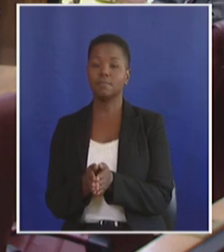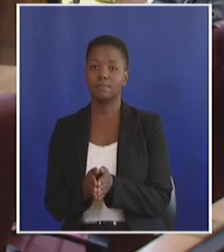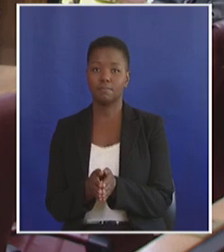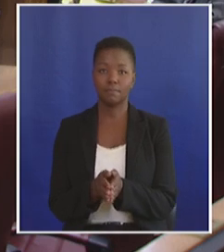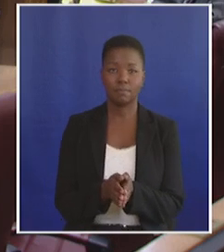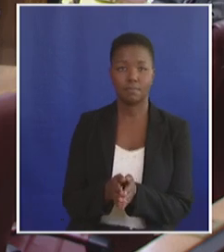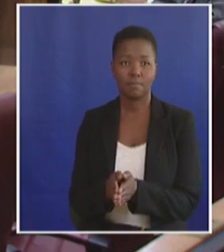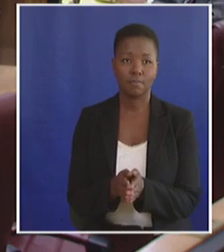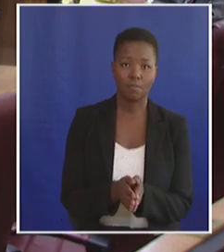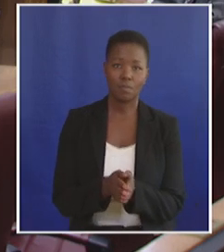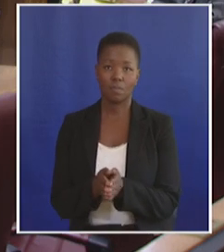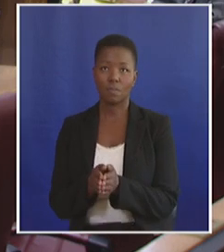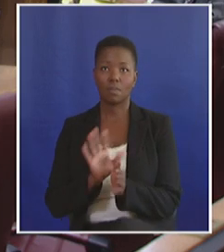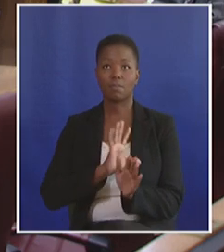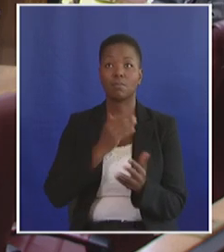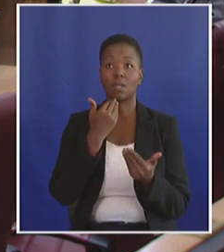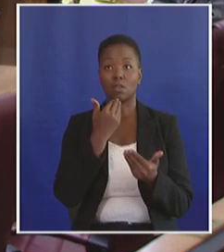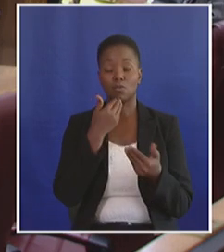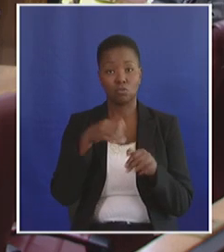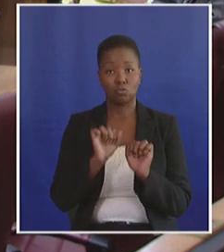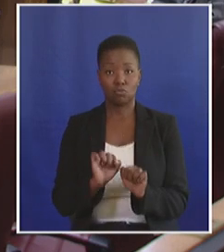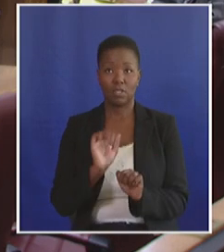Deputy Minister, I'm sorry to ask this, and